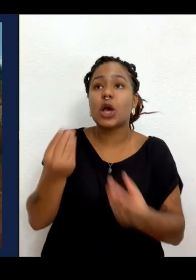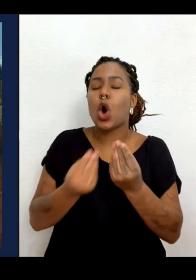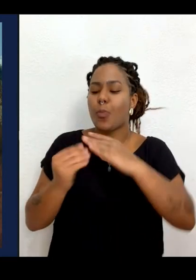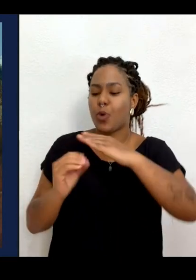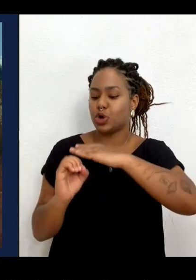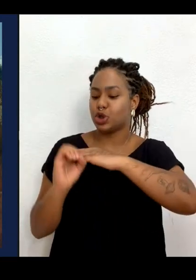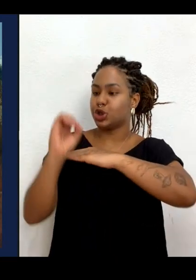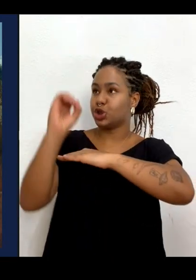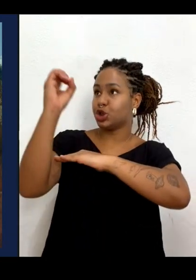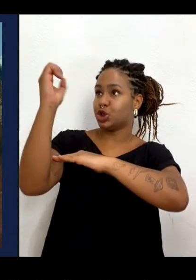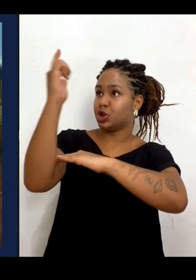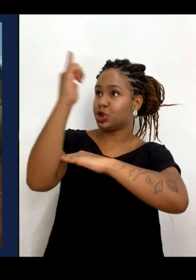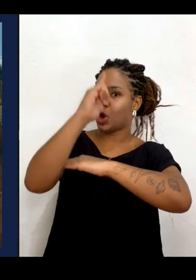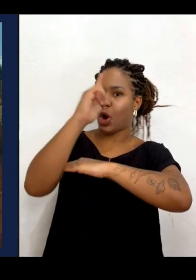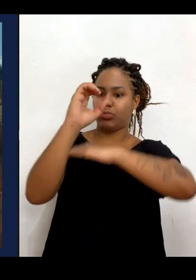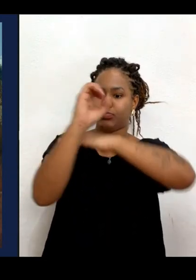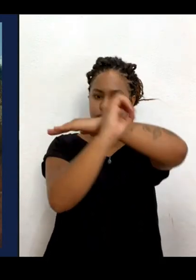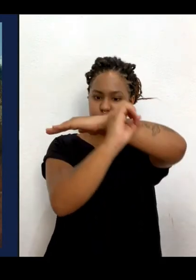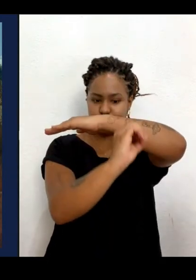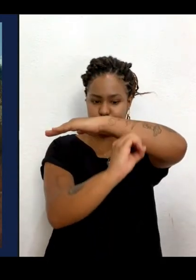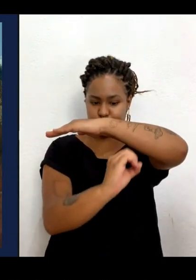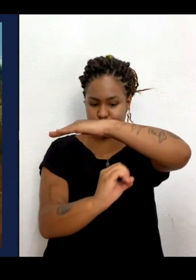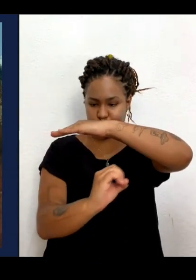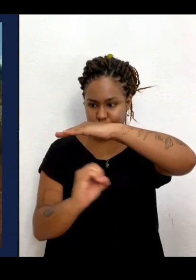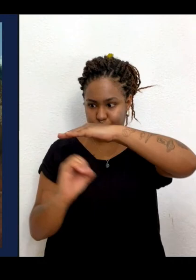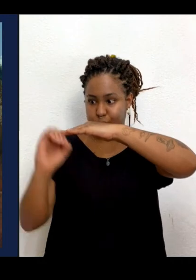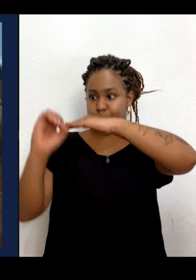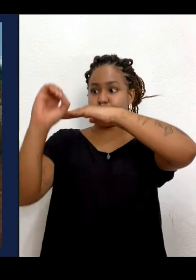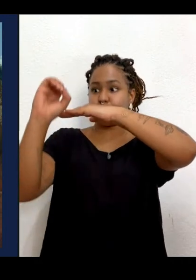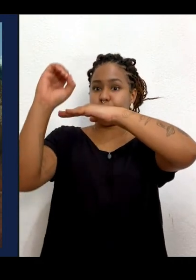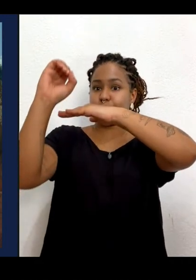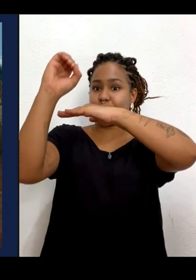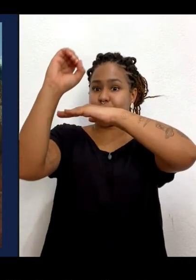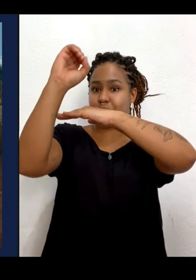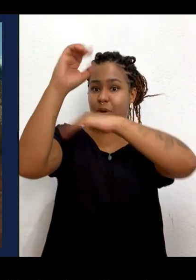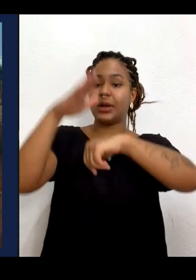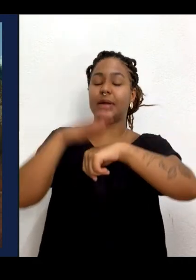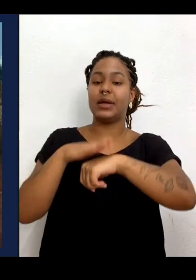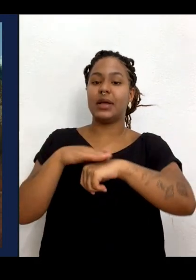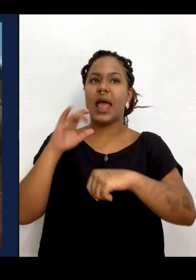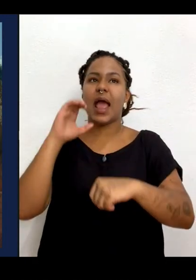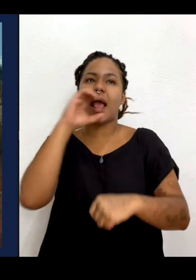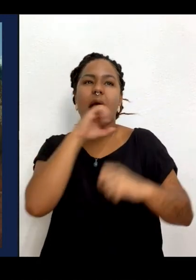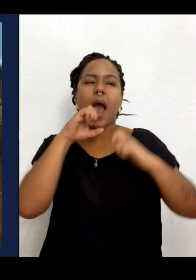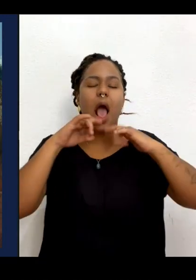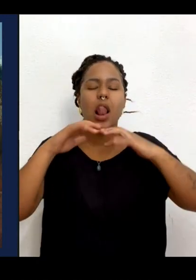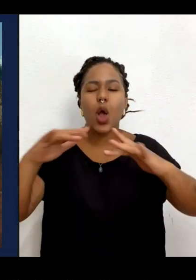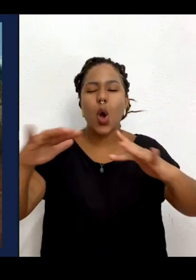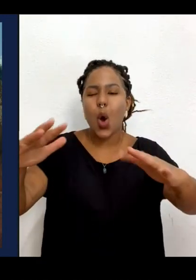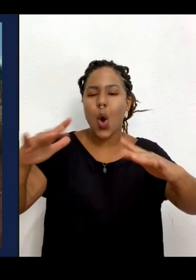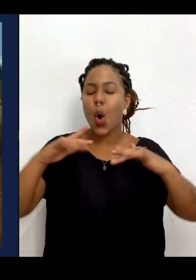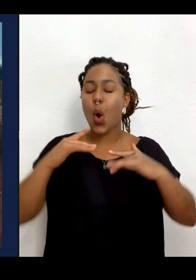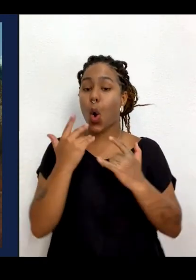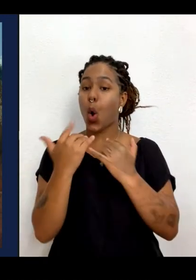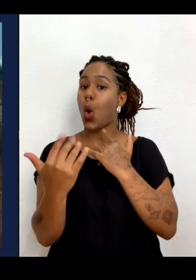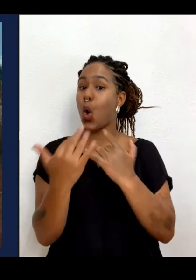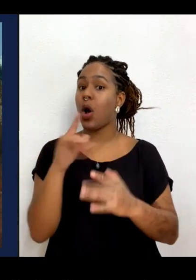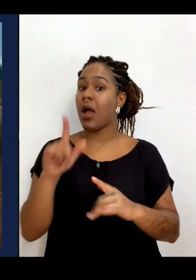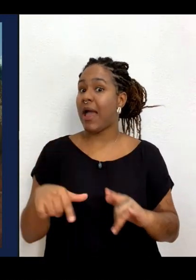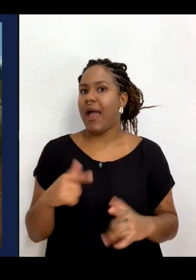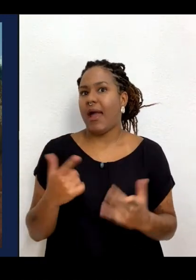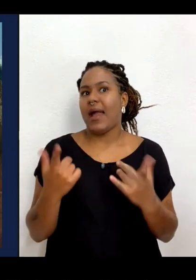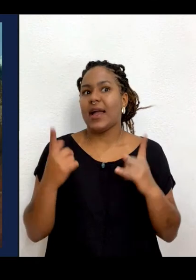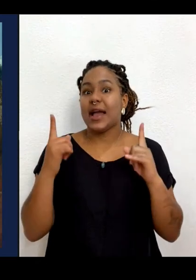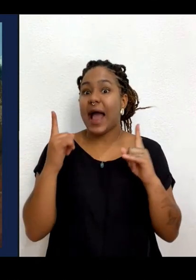a rare event to those who live either too distant or too disconnected from places and times where there is